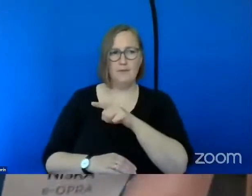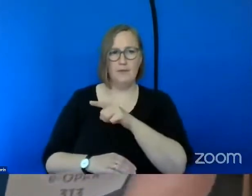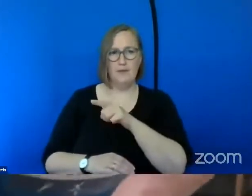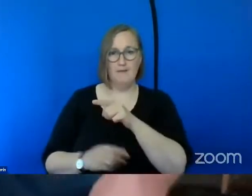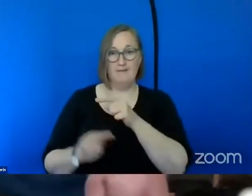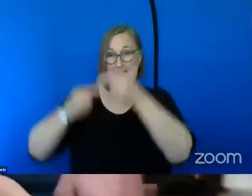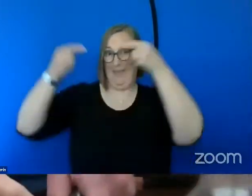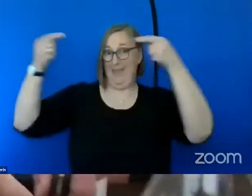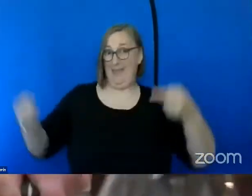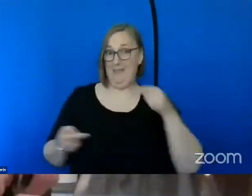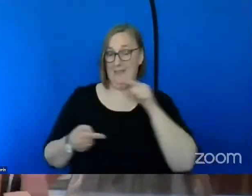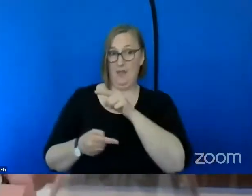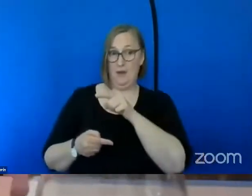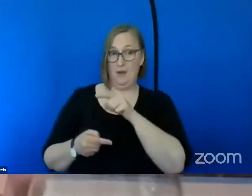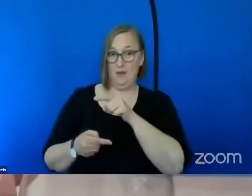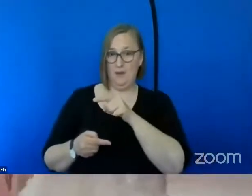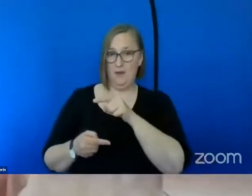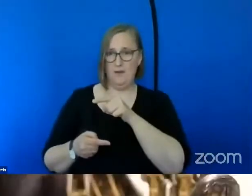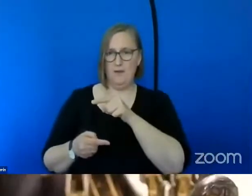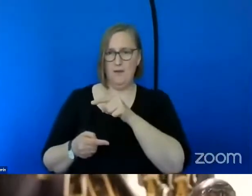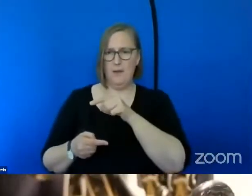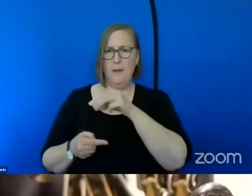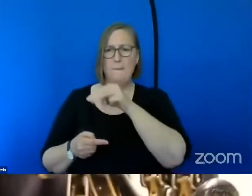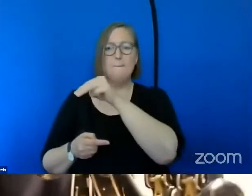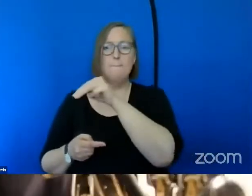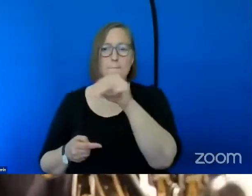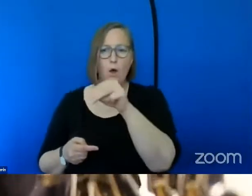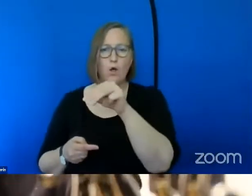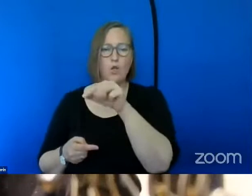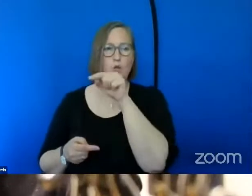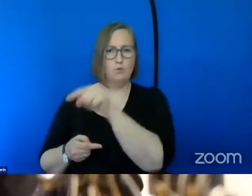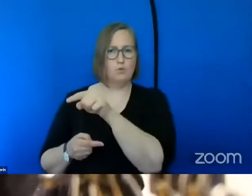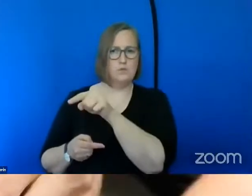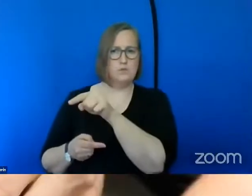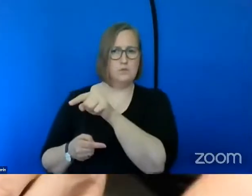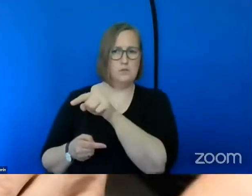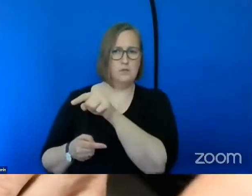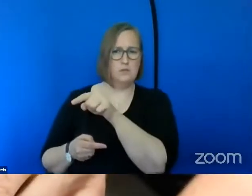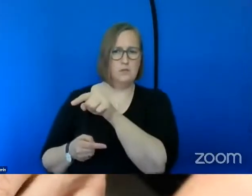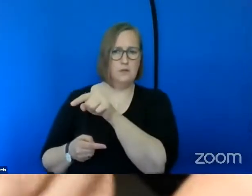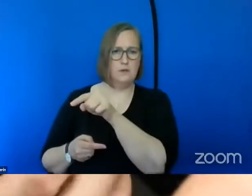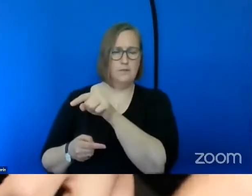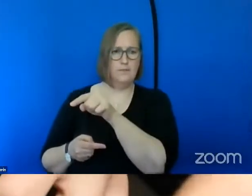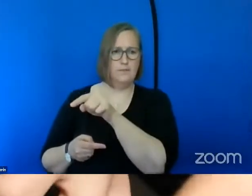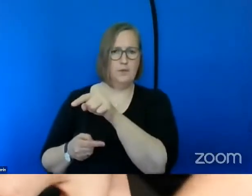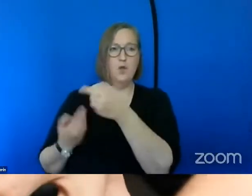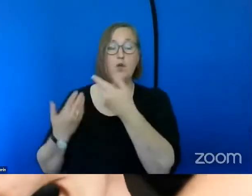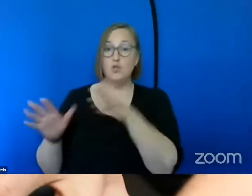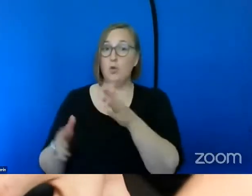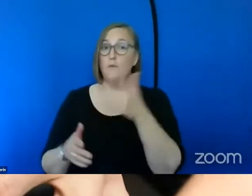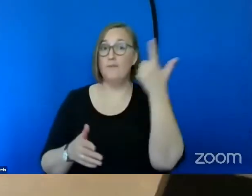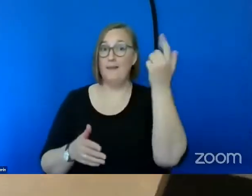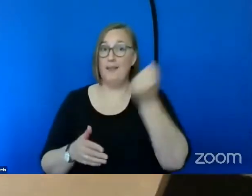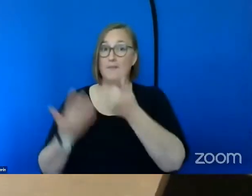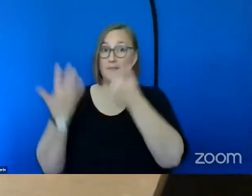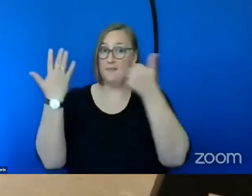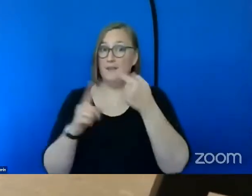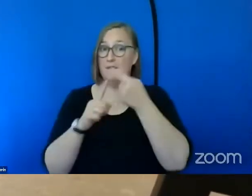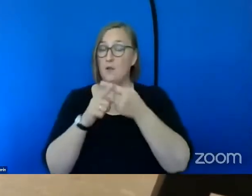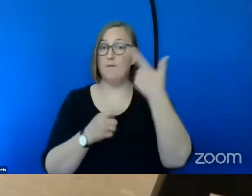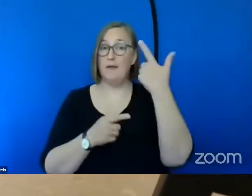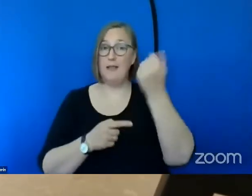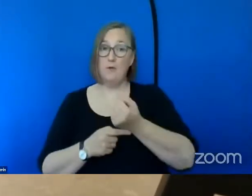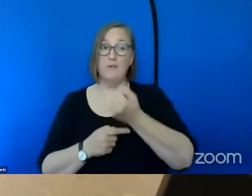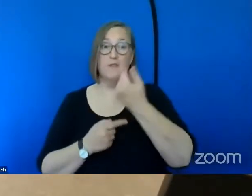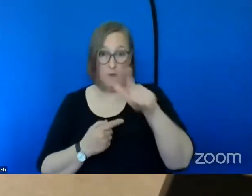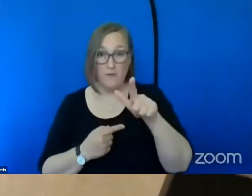2020. With the help of electrodes attached to his elbow, Magnus sends signals to the prosthesis to control it. At the same time,